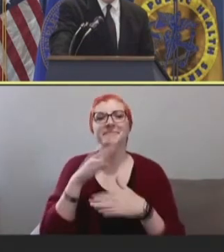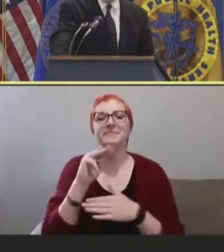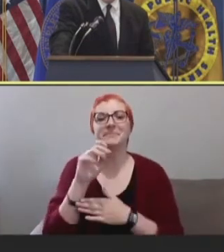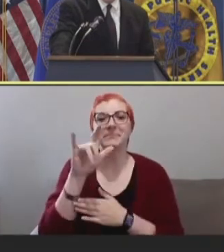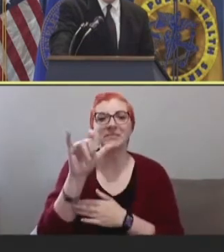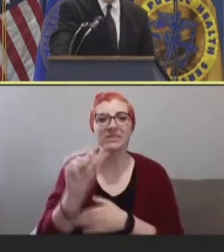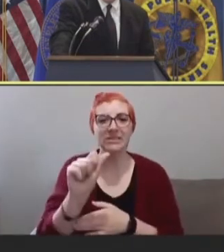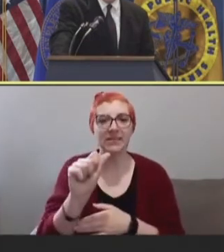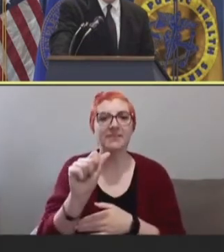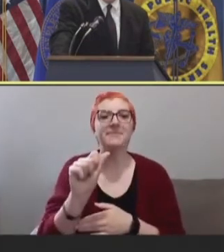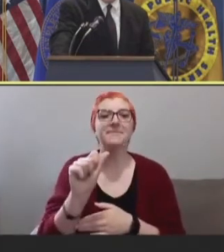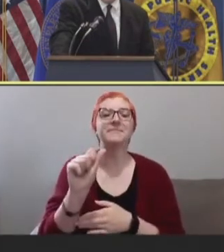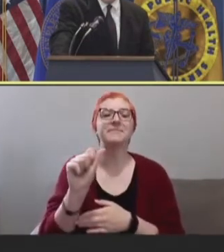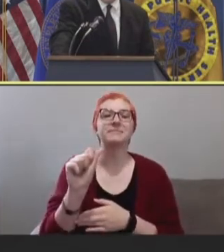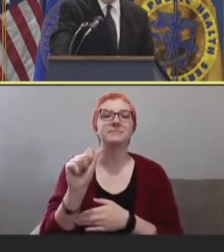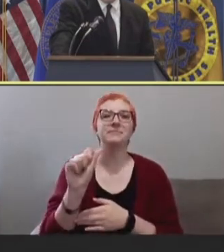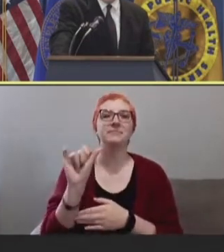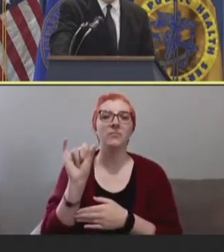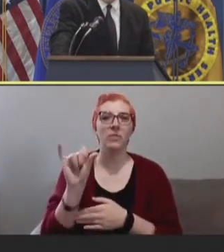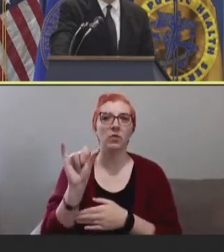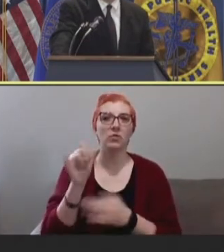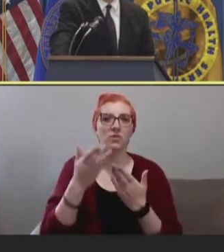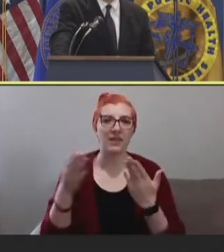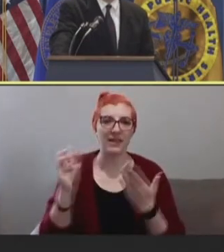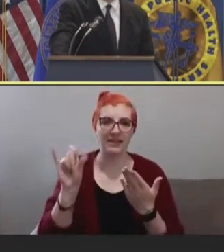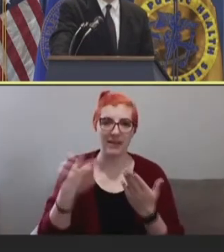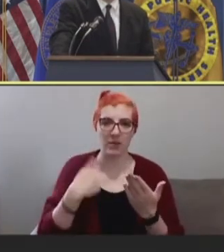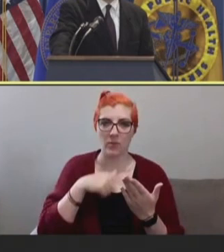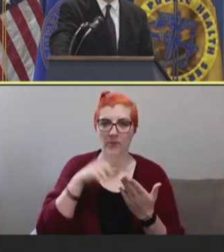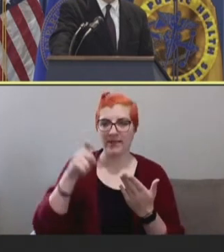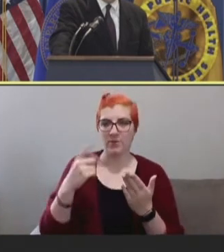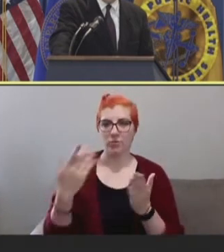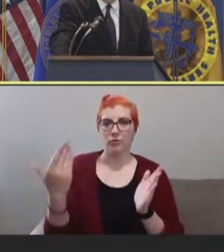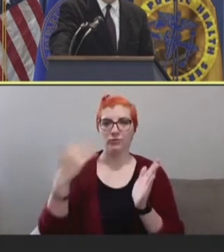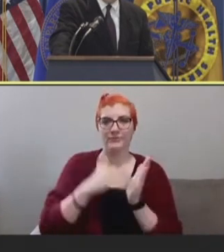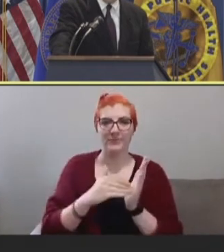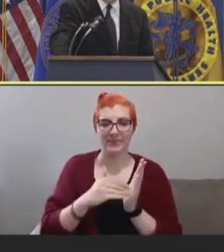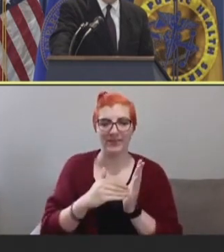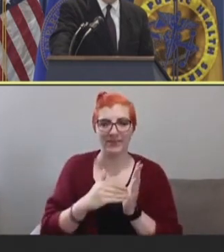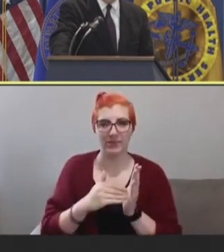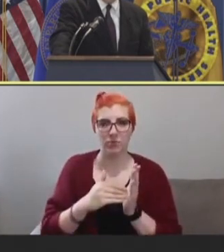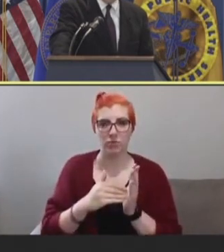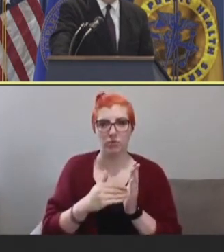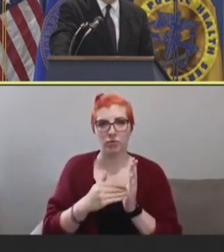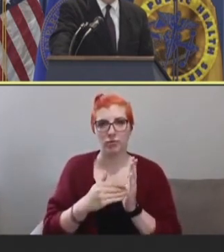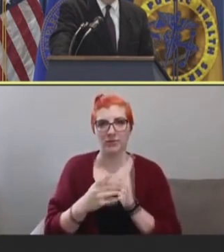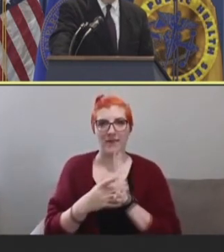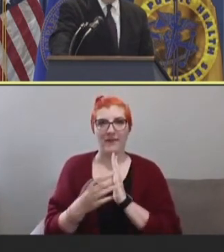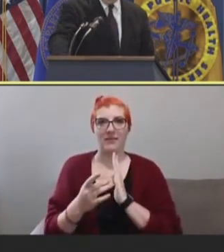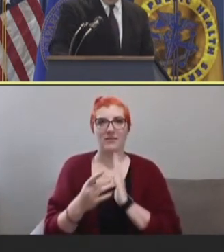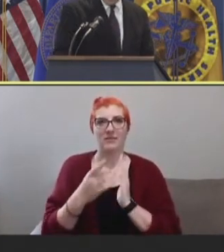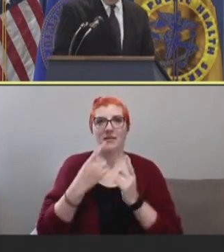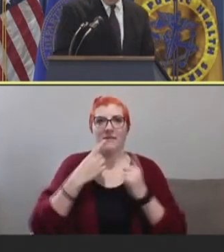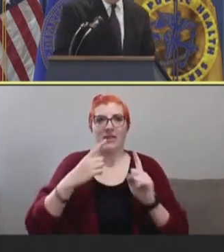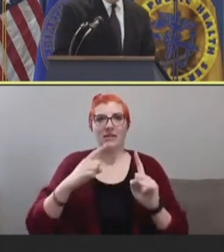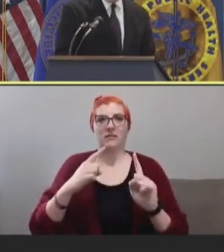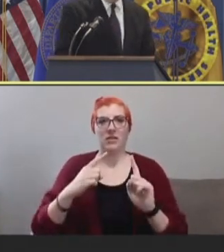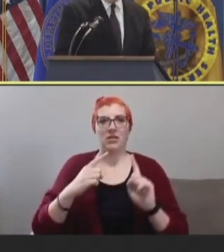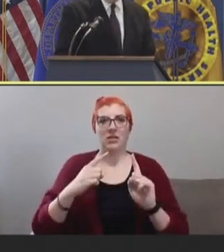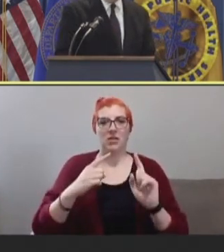that that we need to replicate in some ways in order to effectively reach our audience.